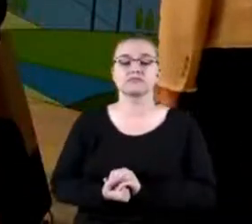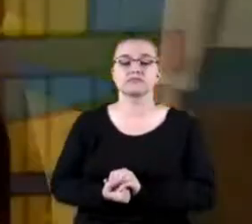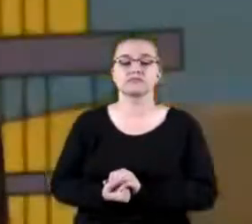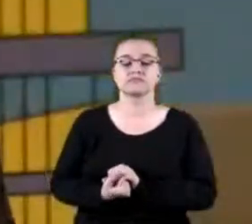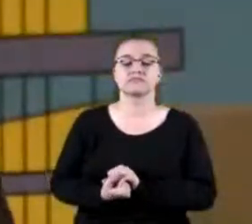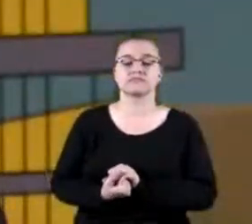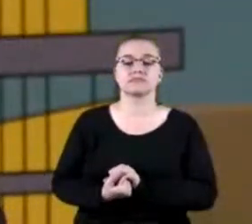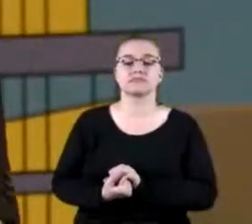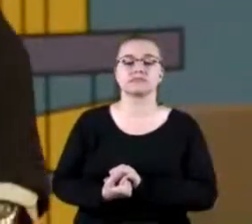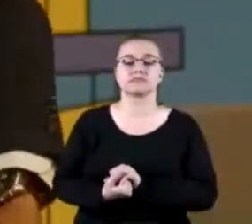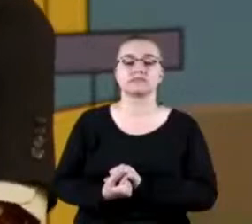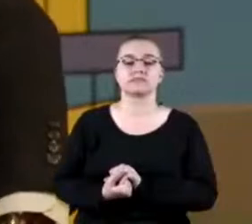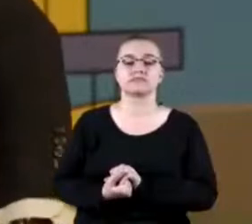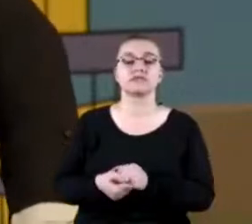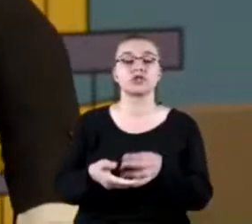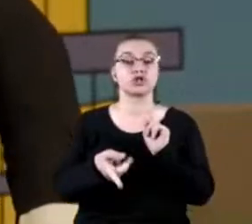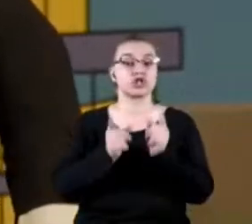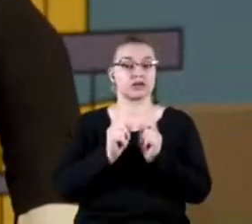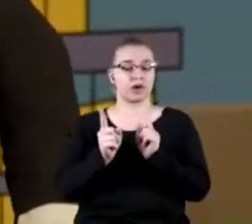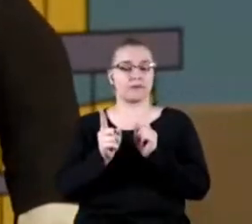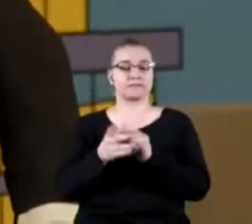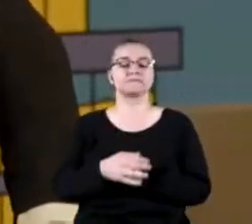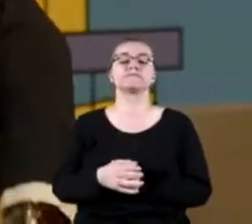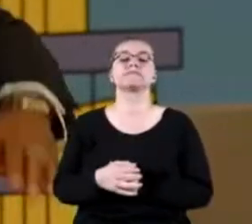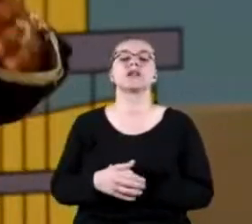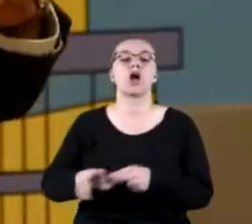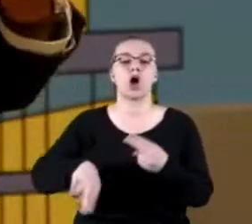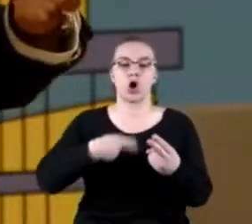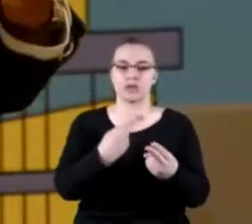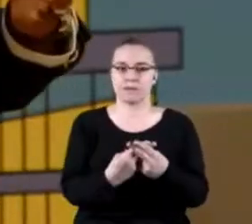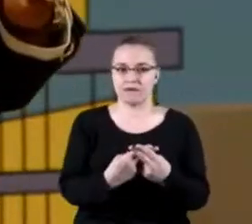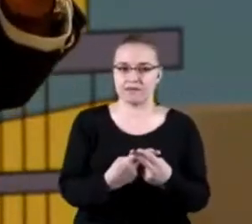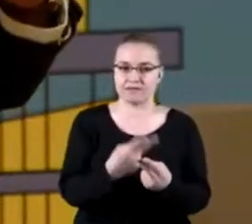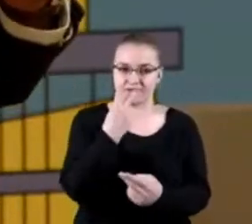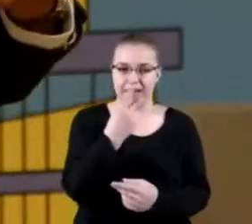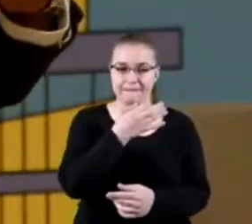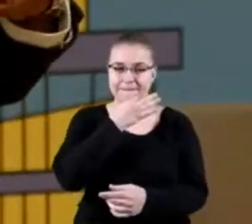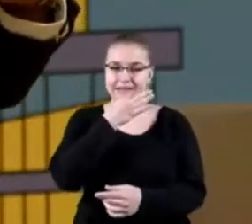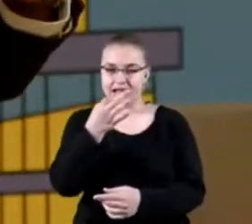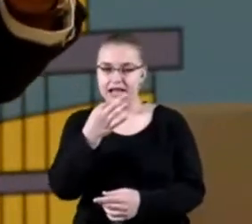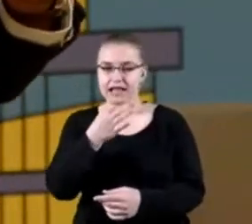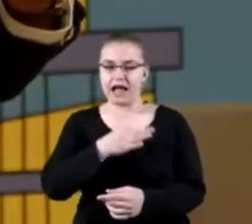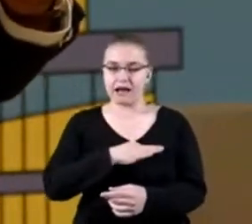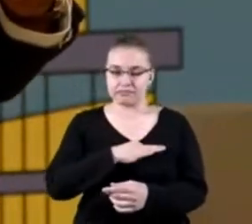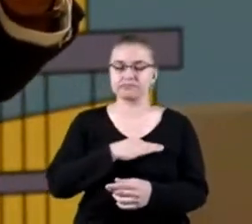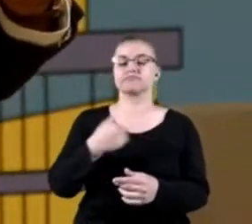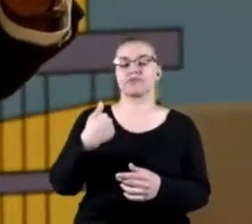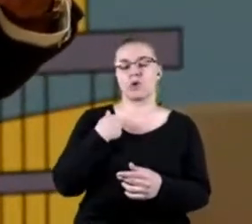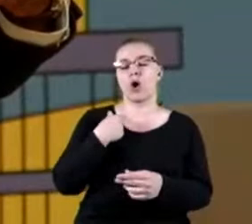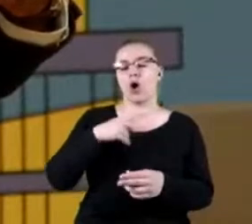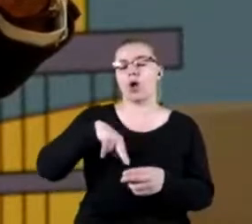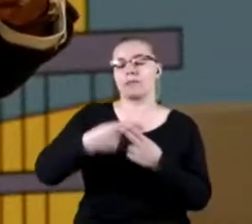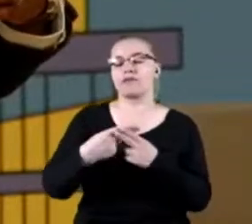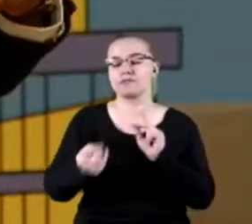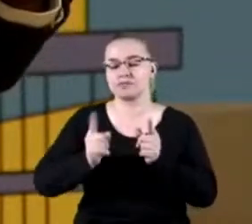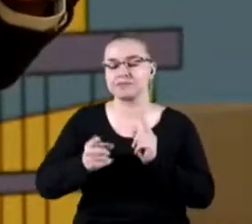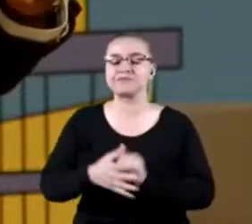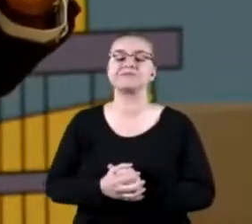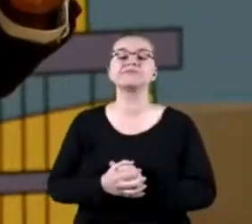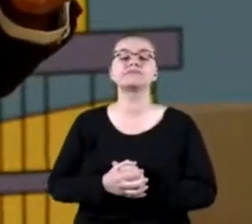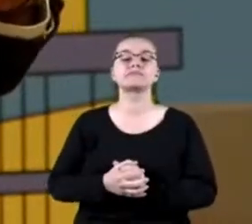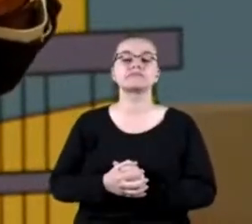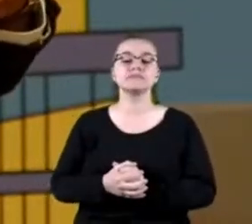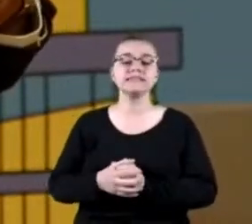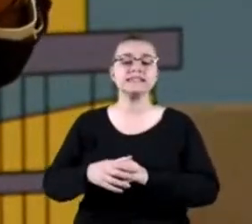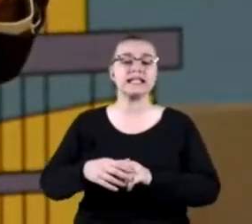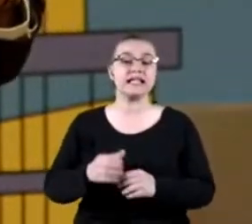Testing. So let me quickly take a stab at the two questions. This is why the whole idea around risk-informed approach is